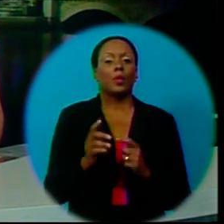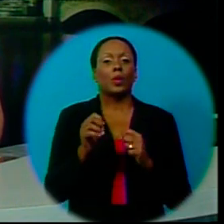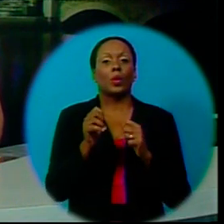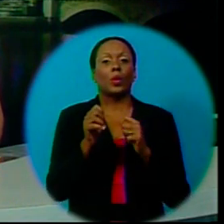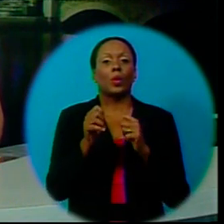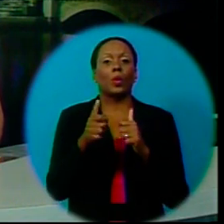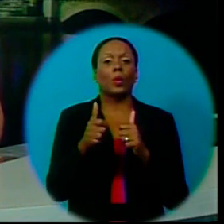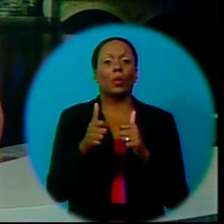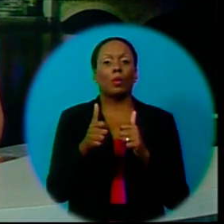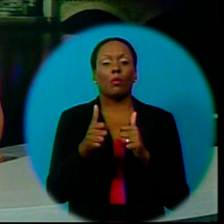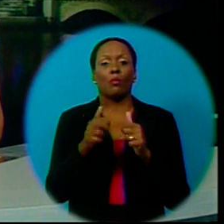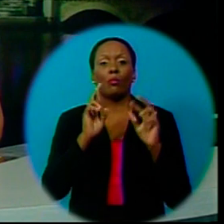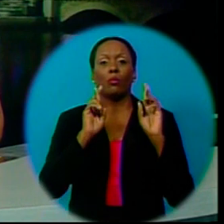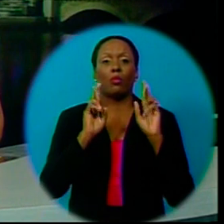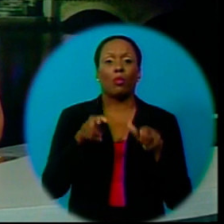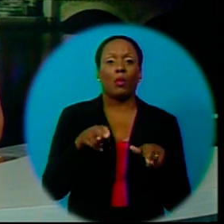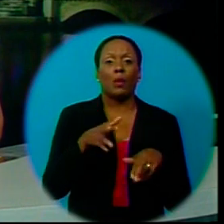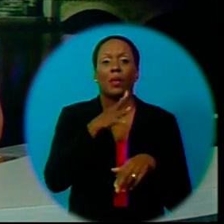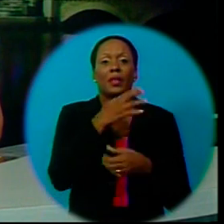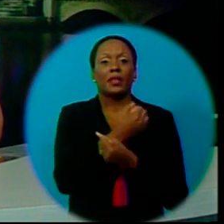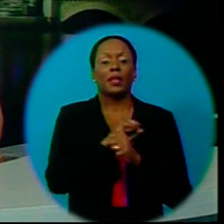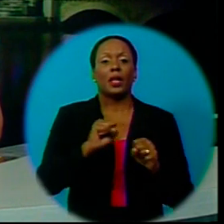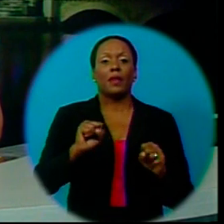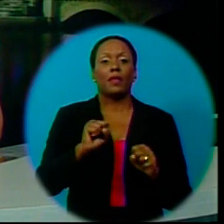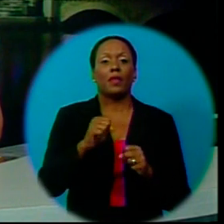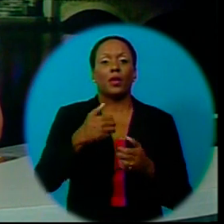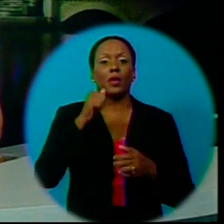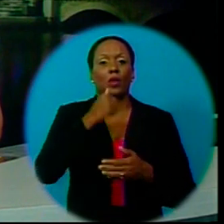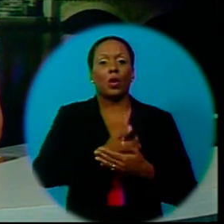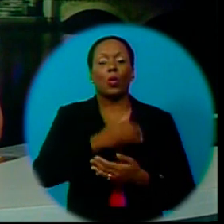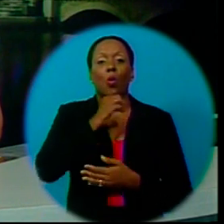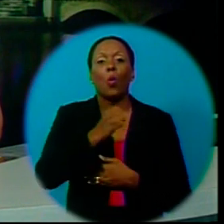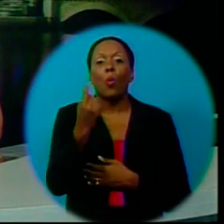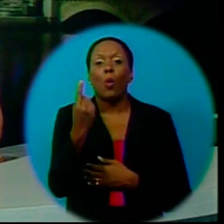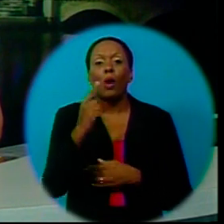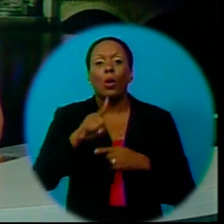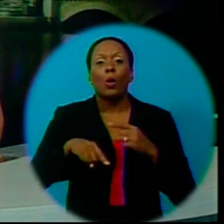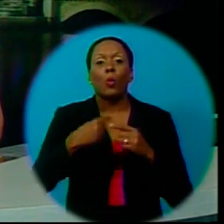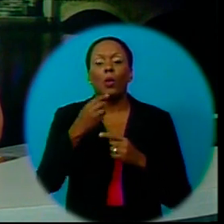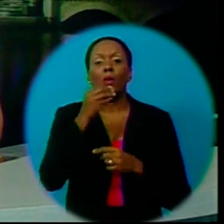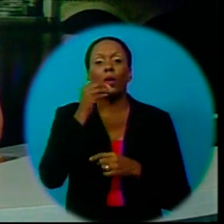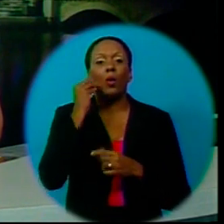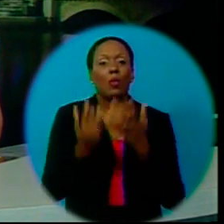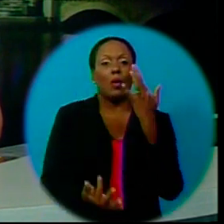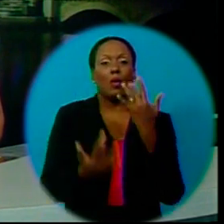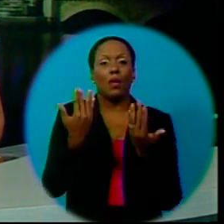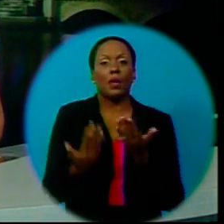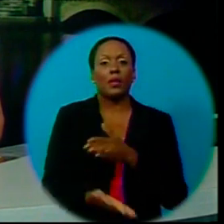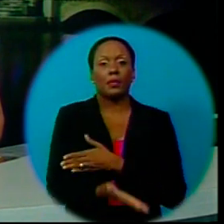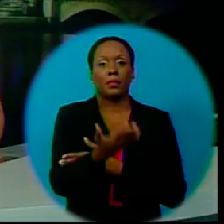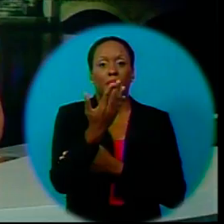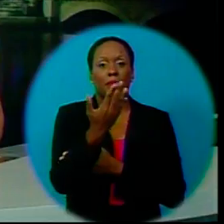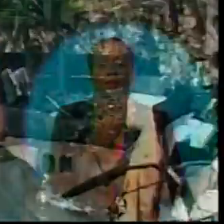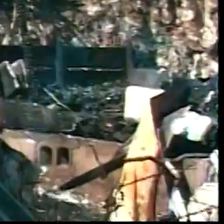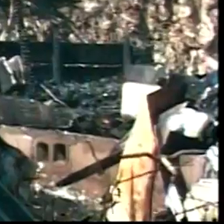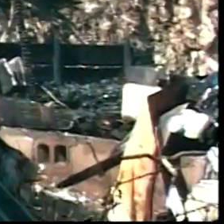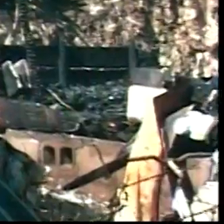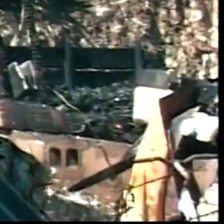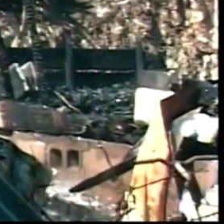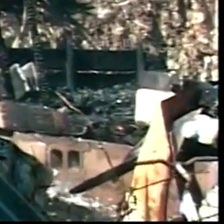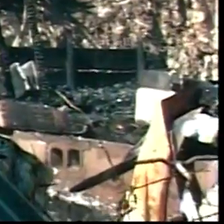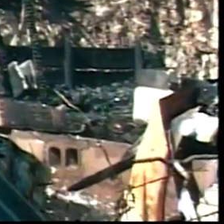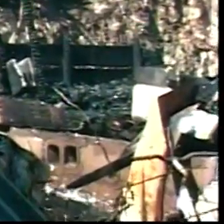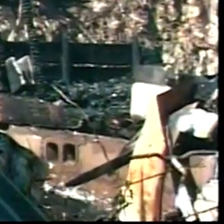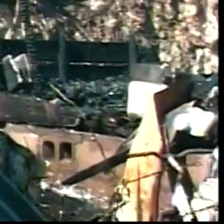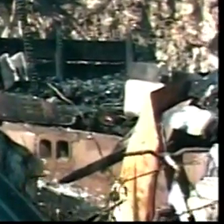mother saved her one-year-old daughter after their home caught fire this afternoon along Freehill, Blackrock, St. Michael. 8 people are now